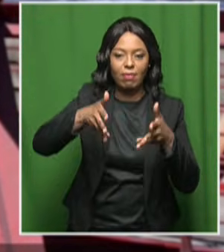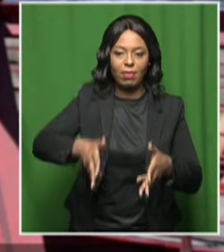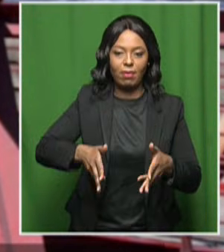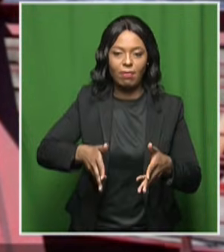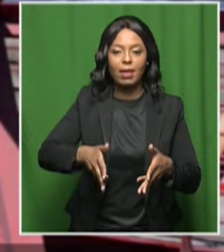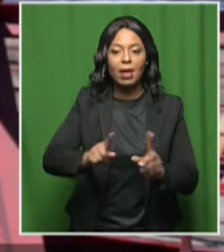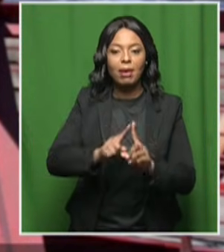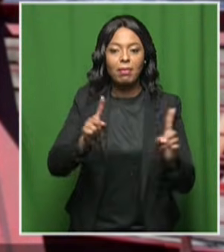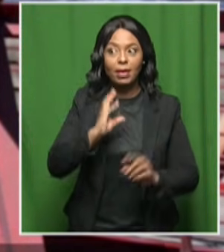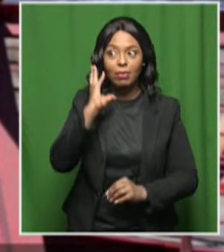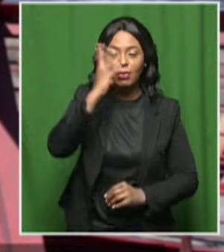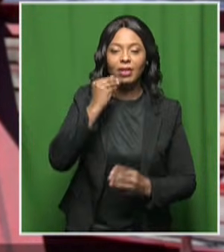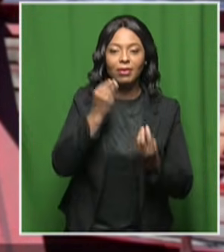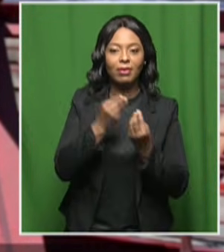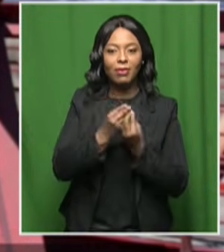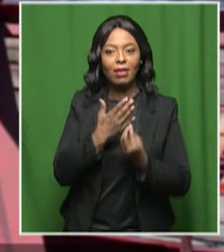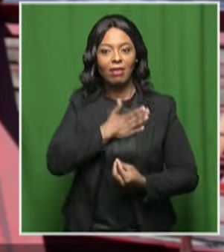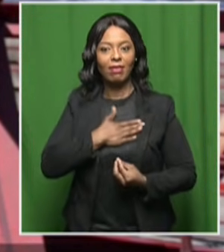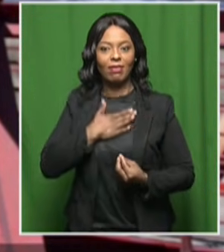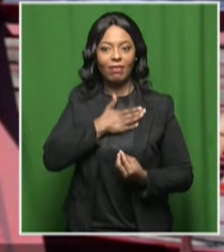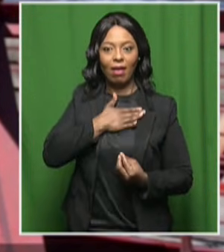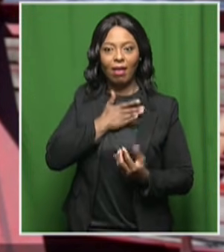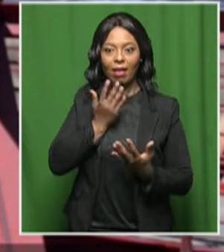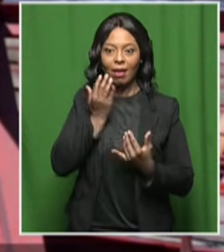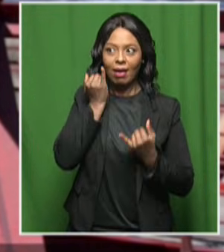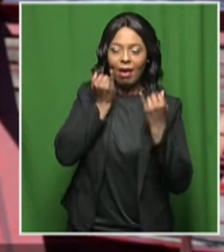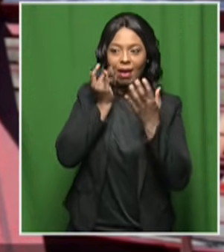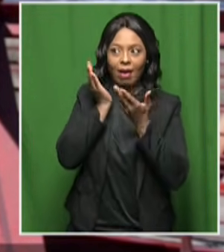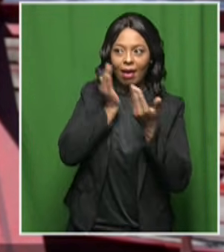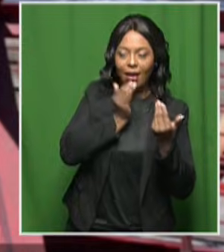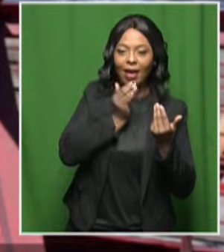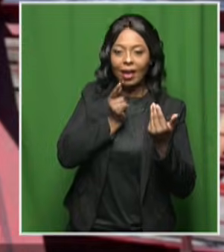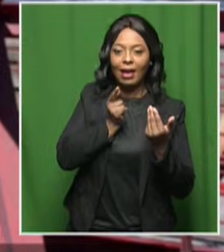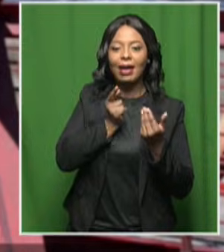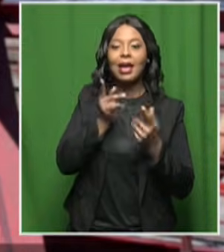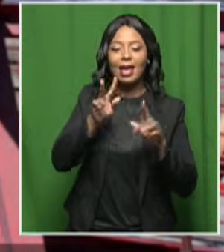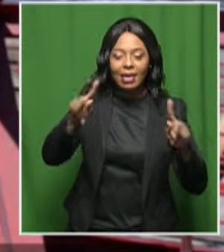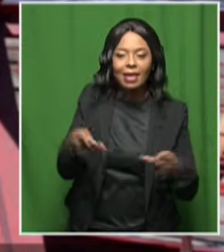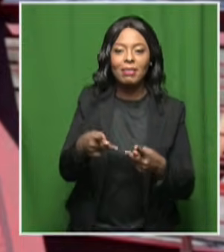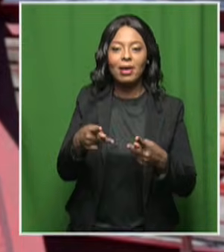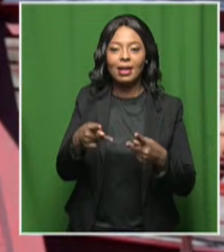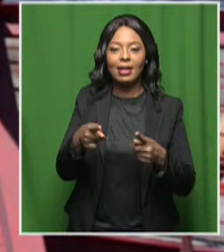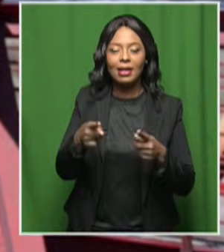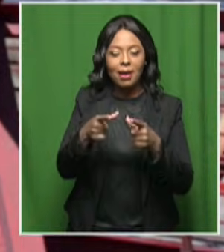that will attract you here and a must-see item on your bucket list is, of course, the Kimberley Big Hole.